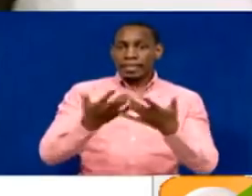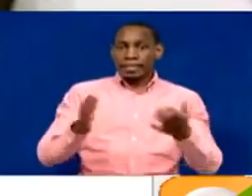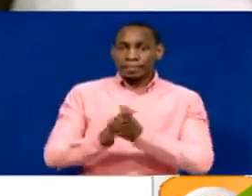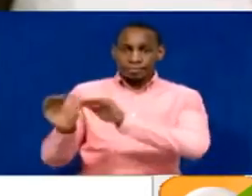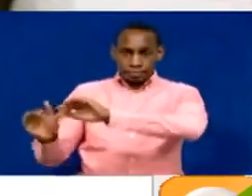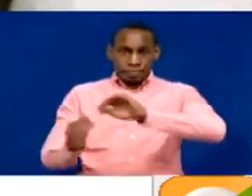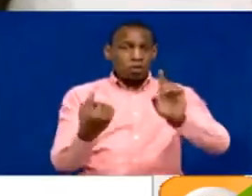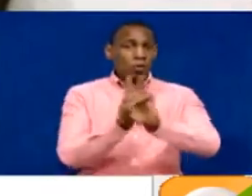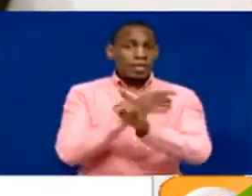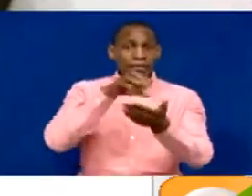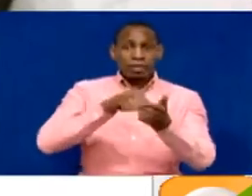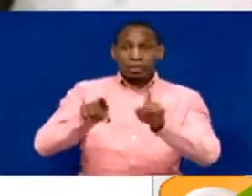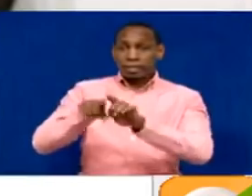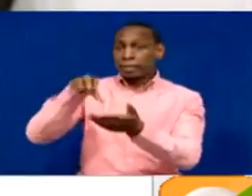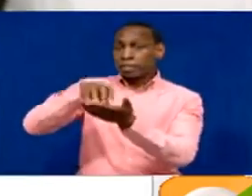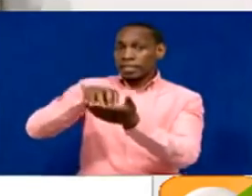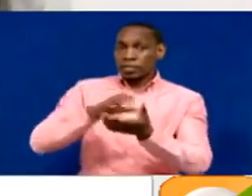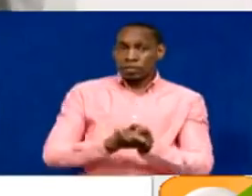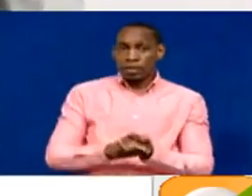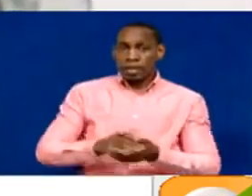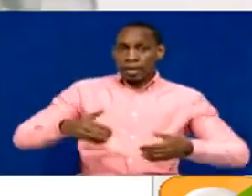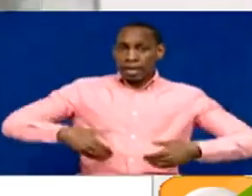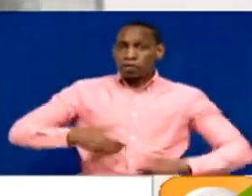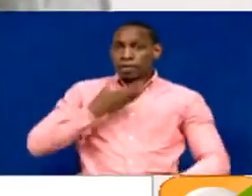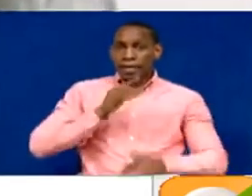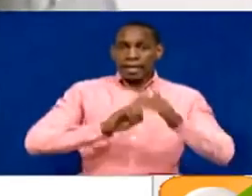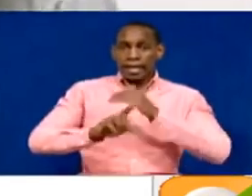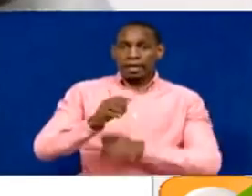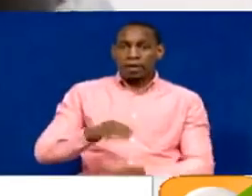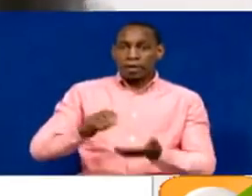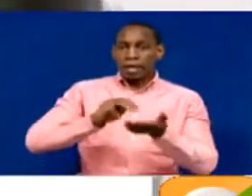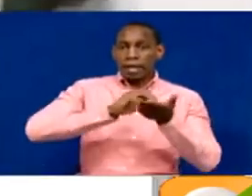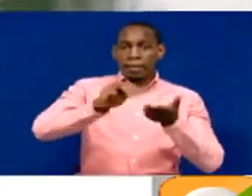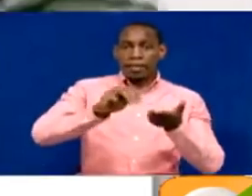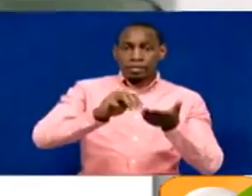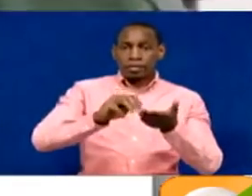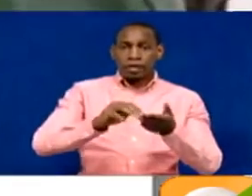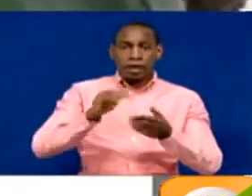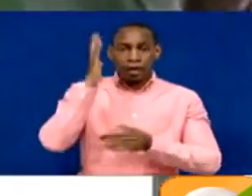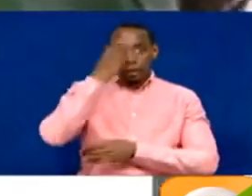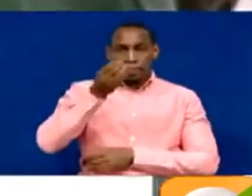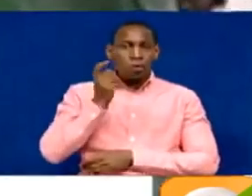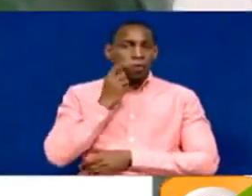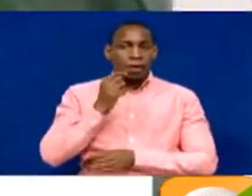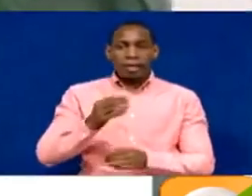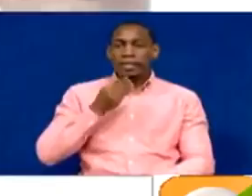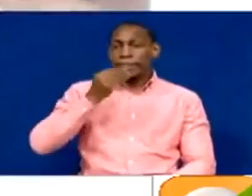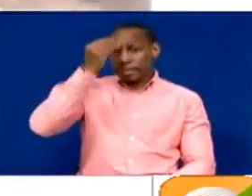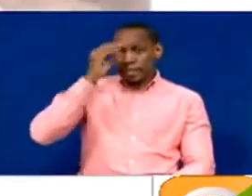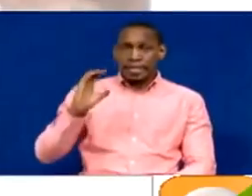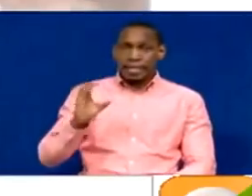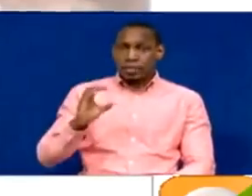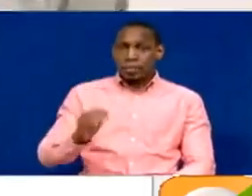In yet another incident within the station, a young man walks into this mobile money and beauty shop under the guise of a